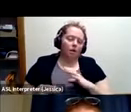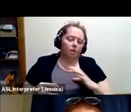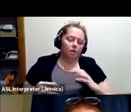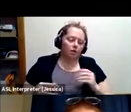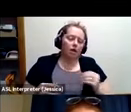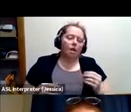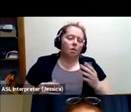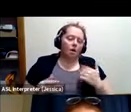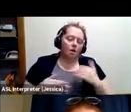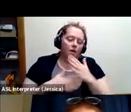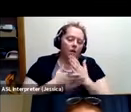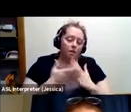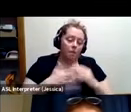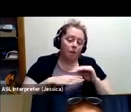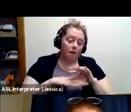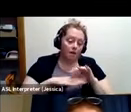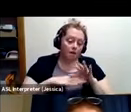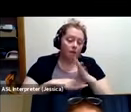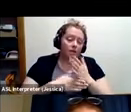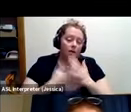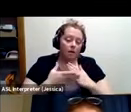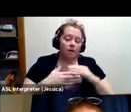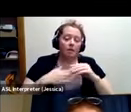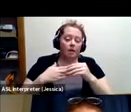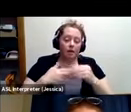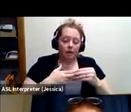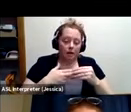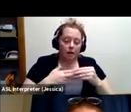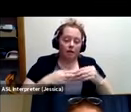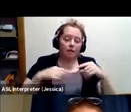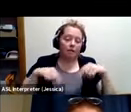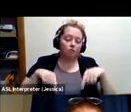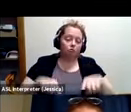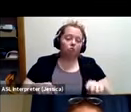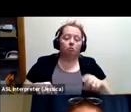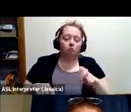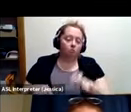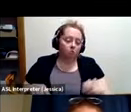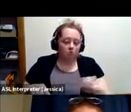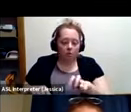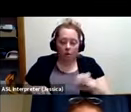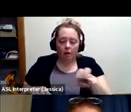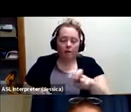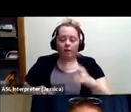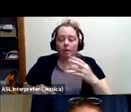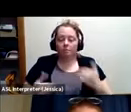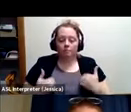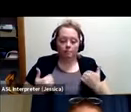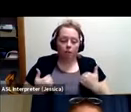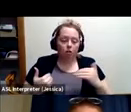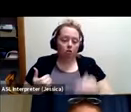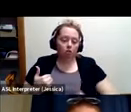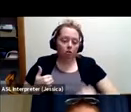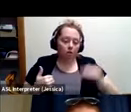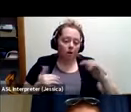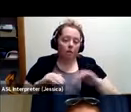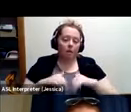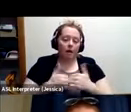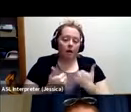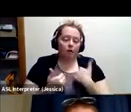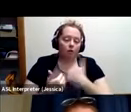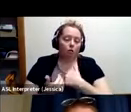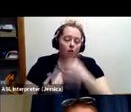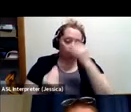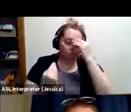giving us some guidance in the terms that we use and, you know, the way that we present this information. You know, just want to say